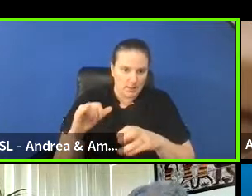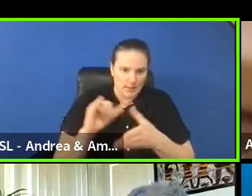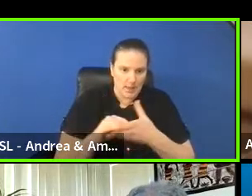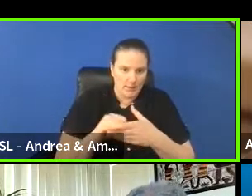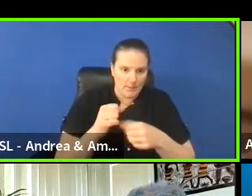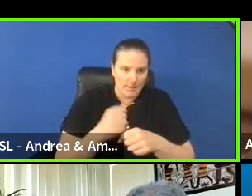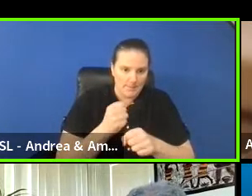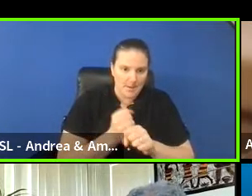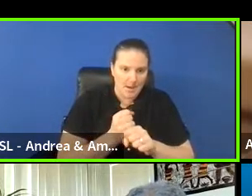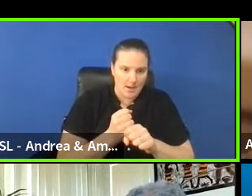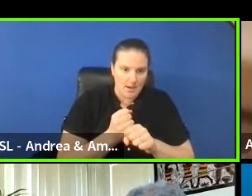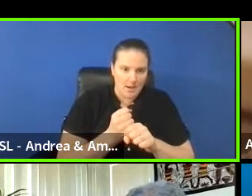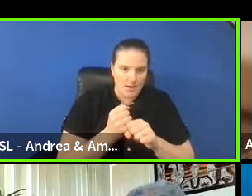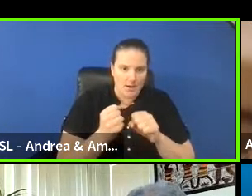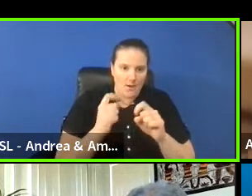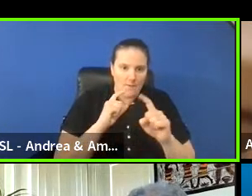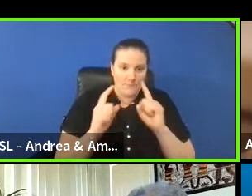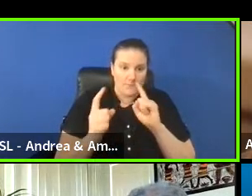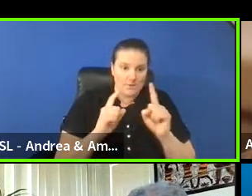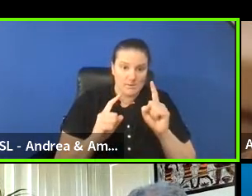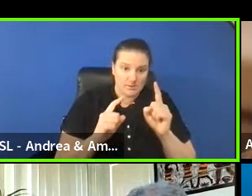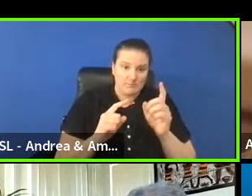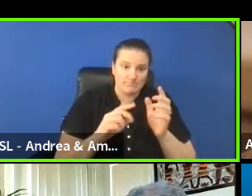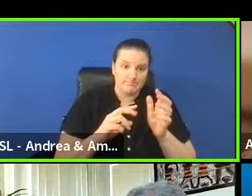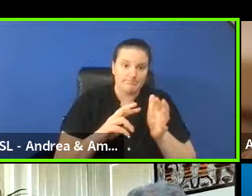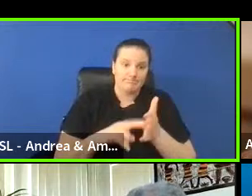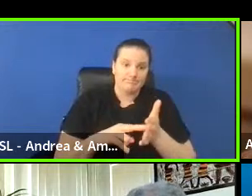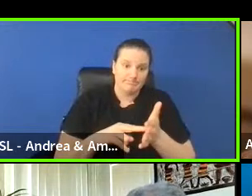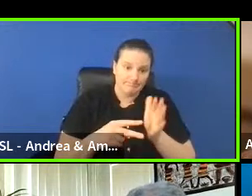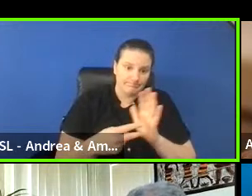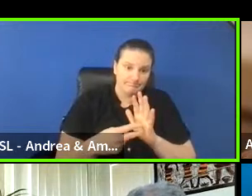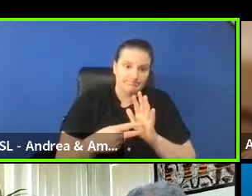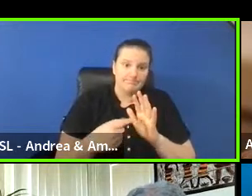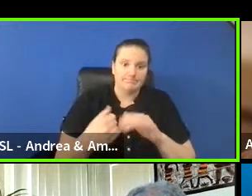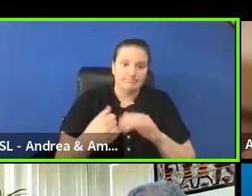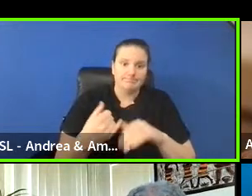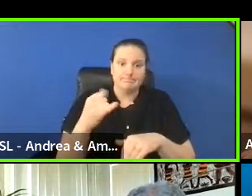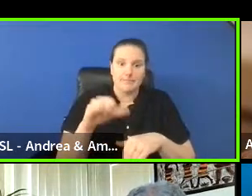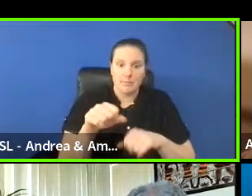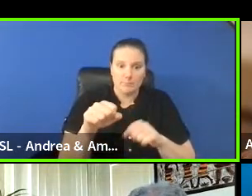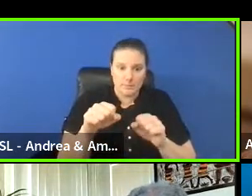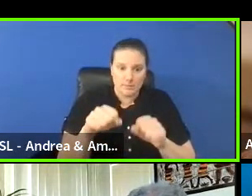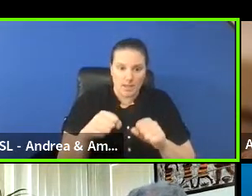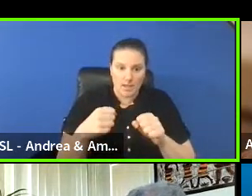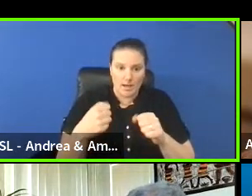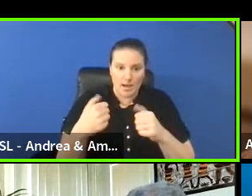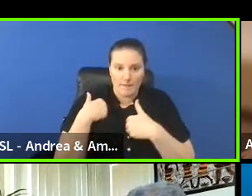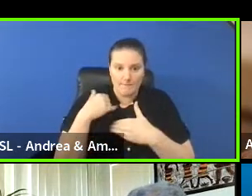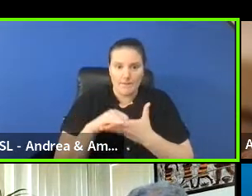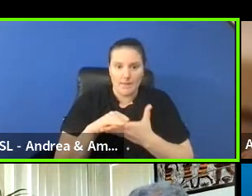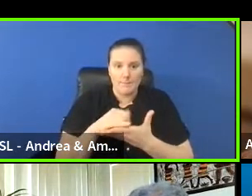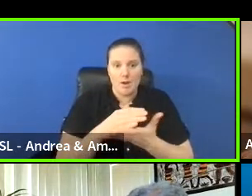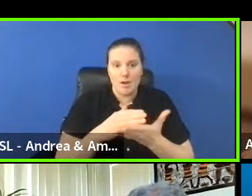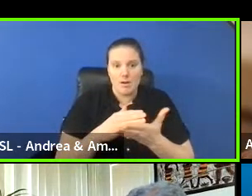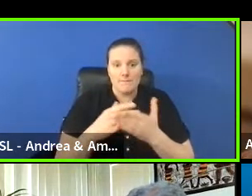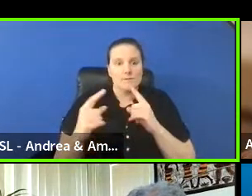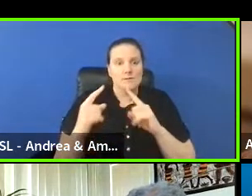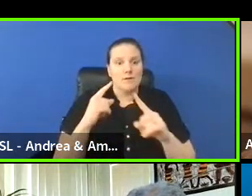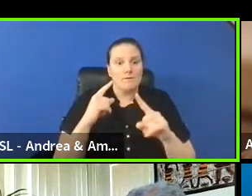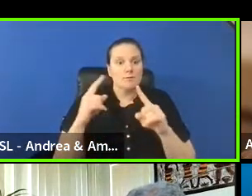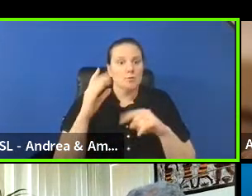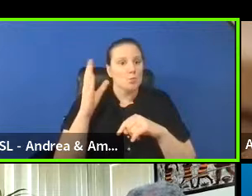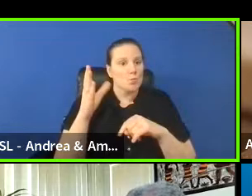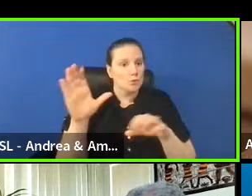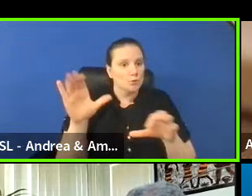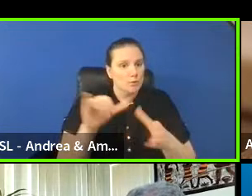the conversation meaningful. So to the extent that we are able to have that as a part of our conversation, we will do that. We'll